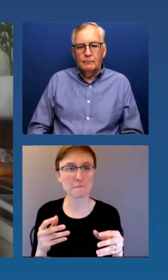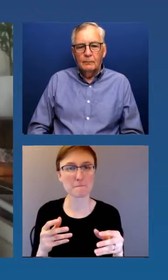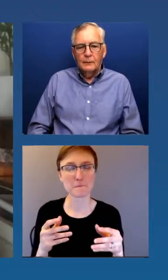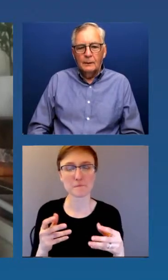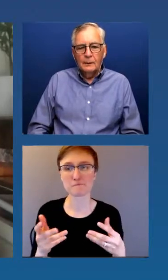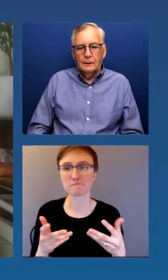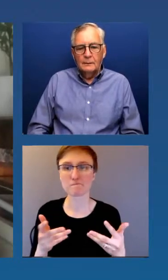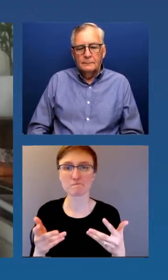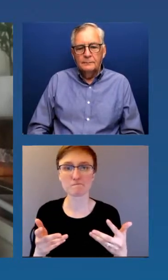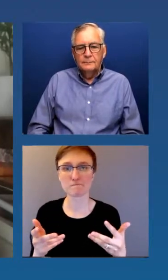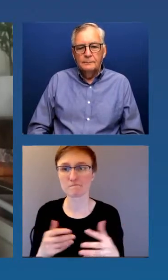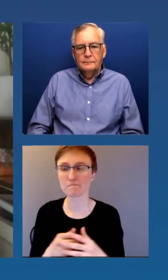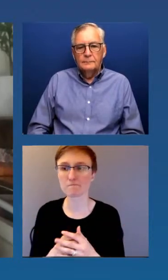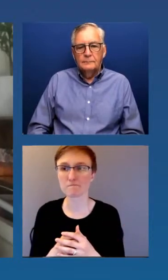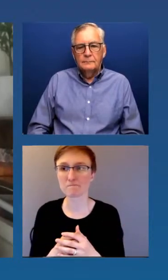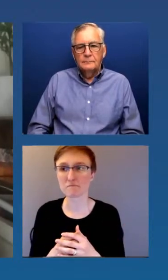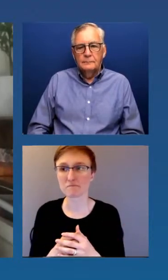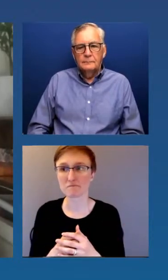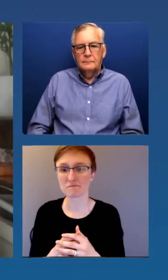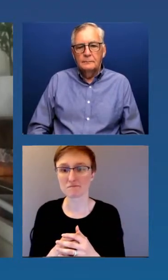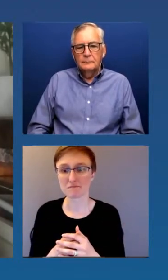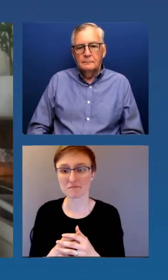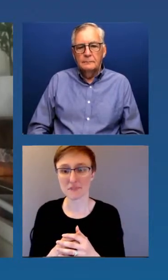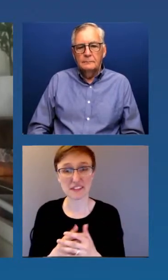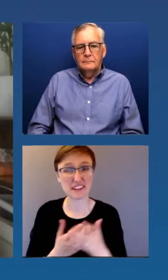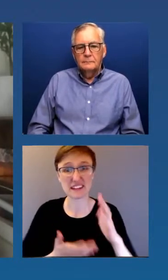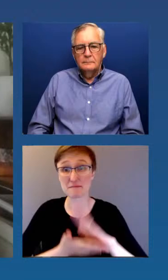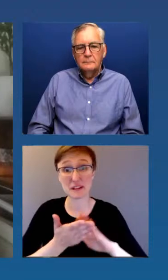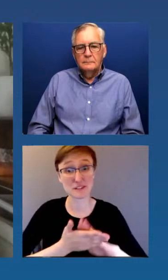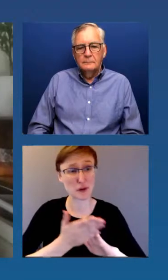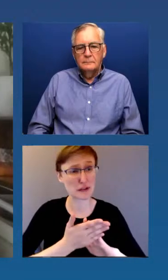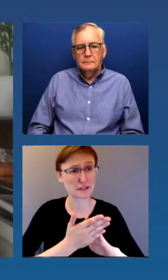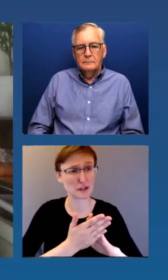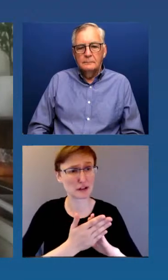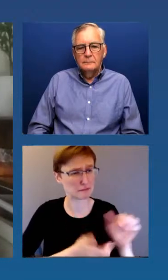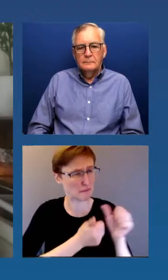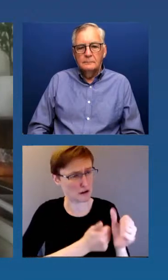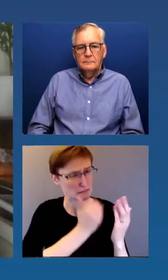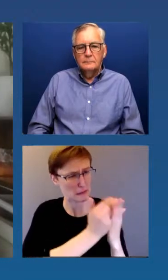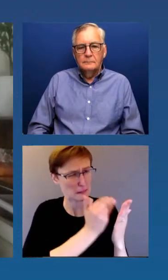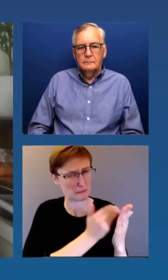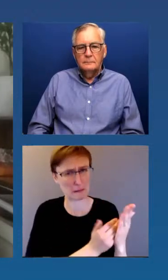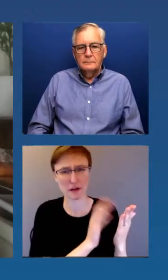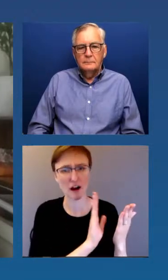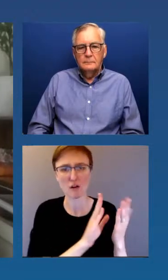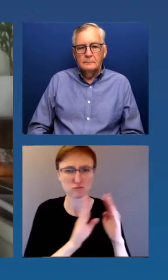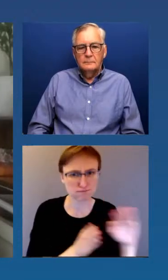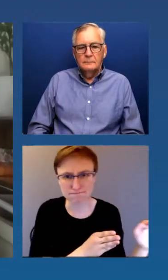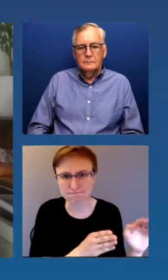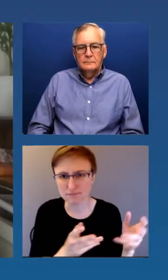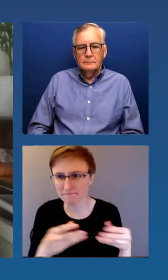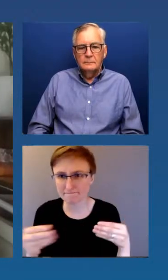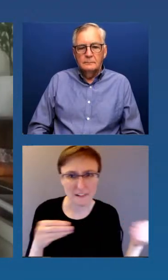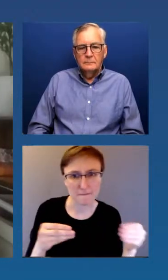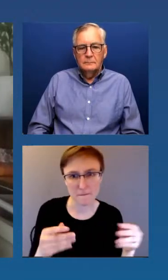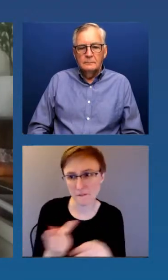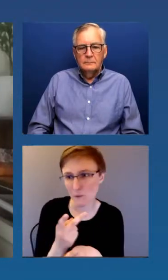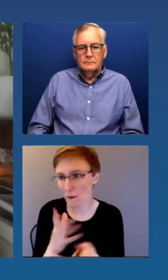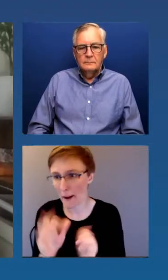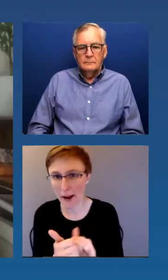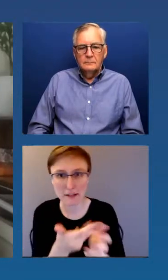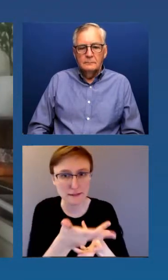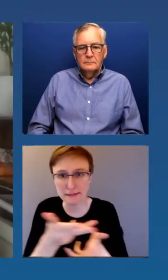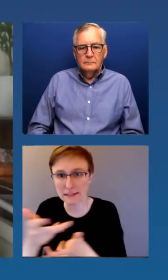the administrative and just diving right in and doing it and seeing what worked and then correcting as we went along made a